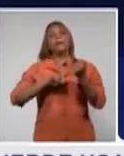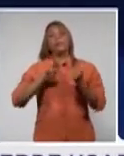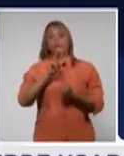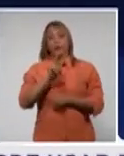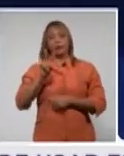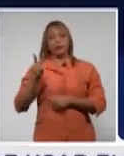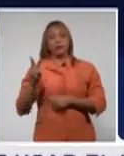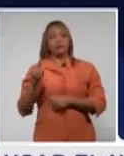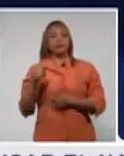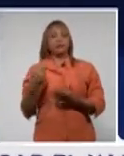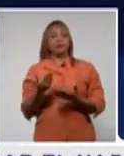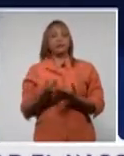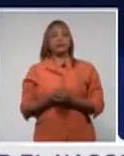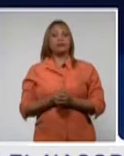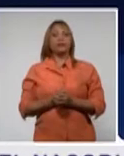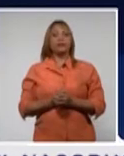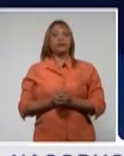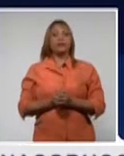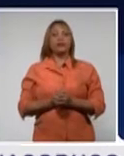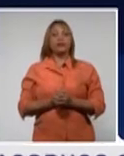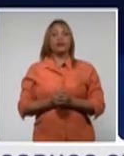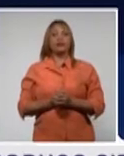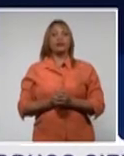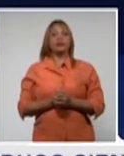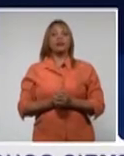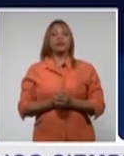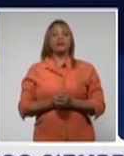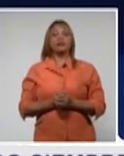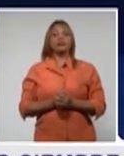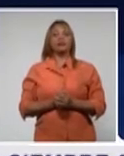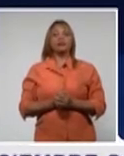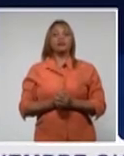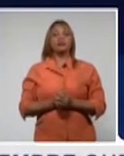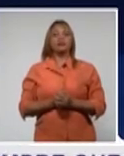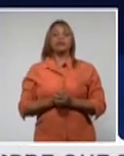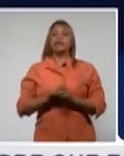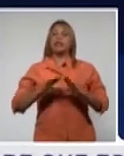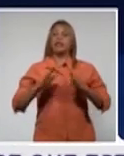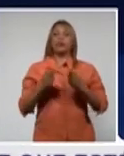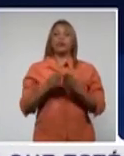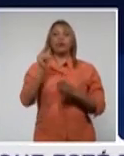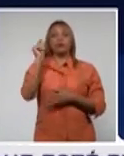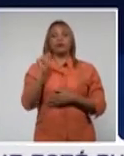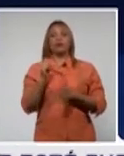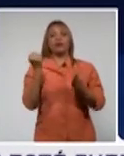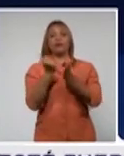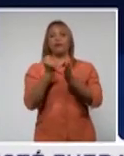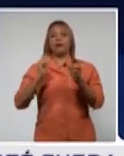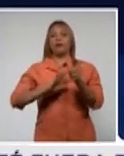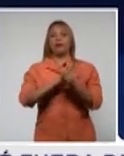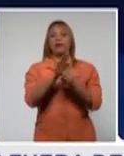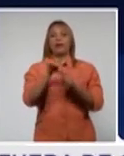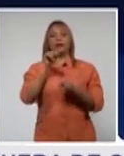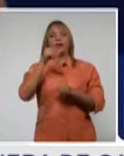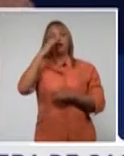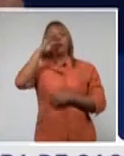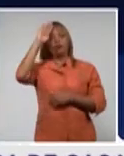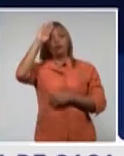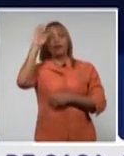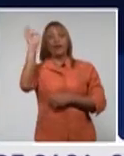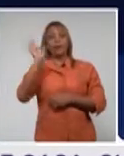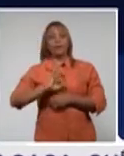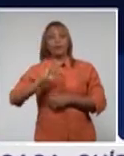Yesterday's results by province mean that Cuba's confirmed case rate per